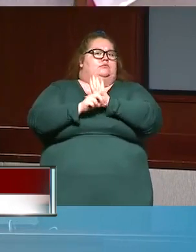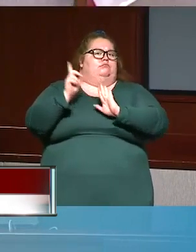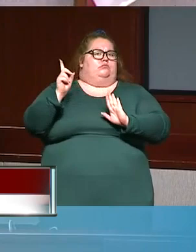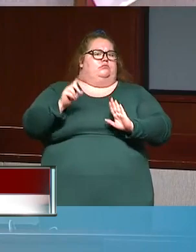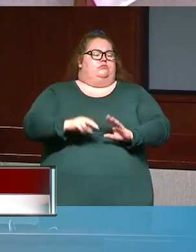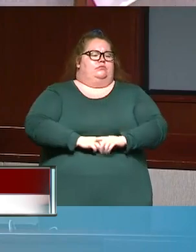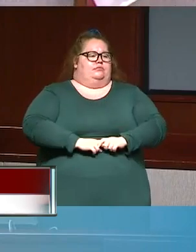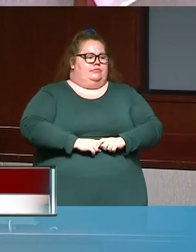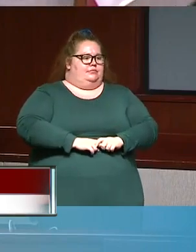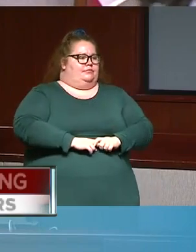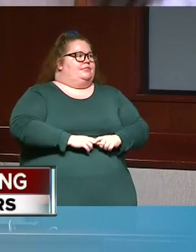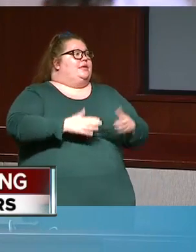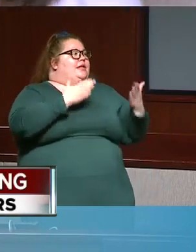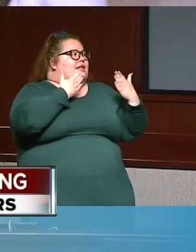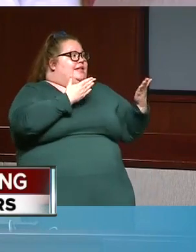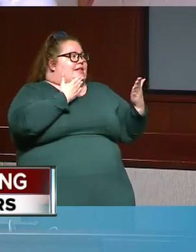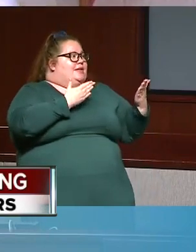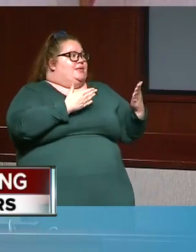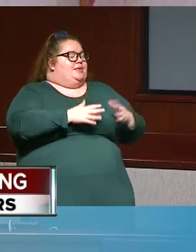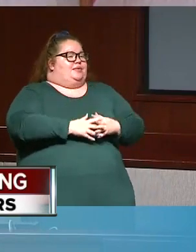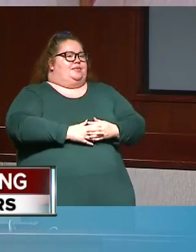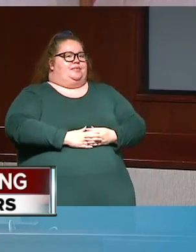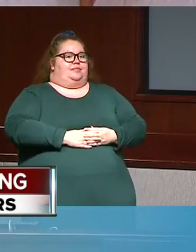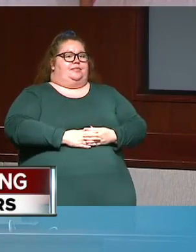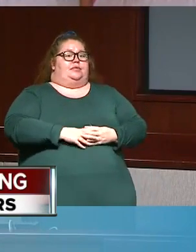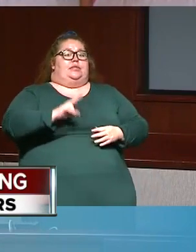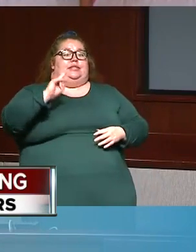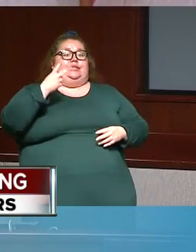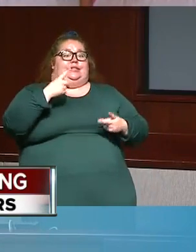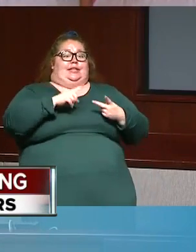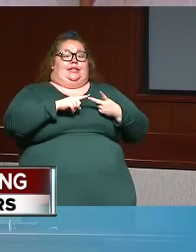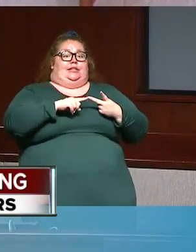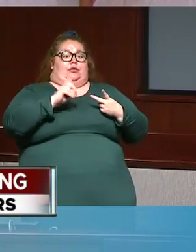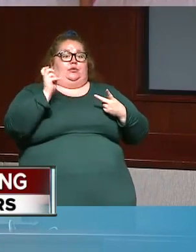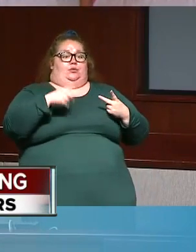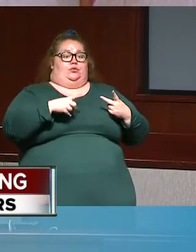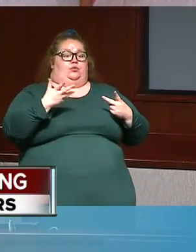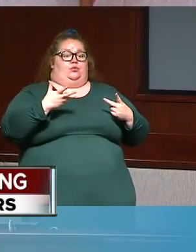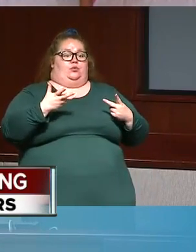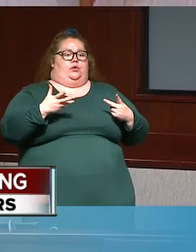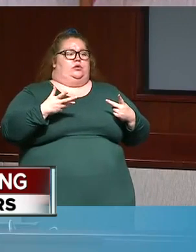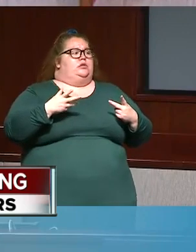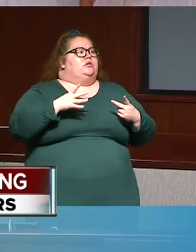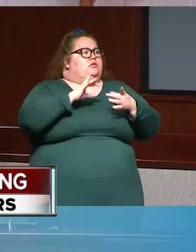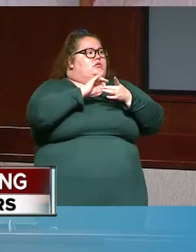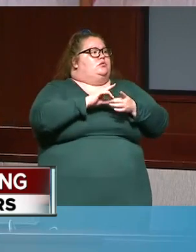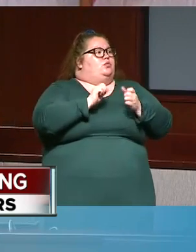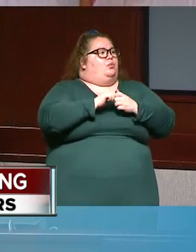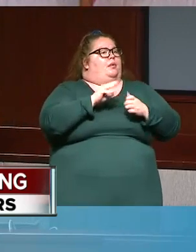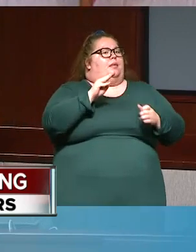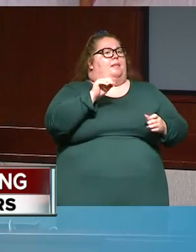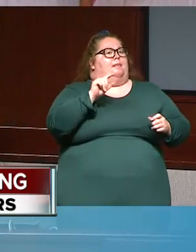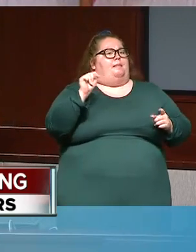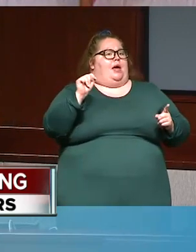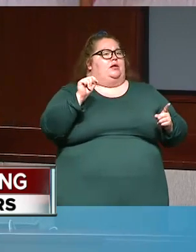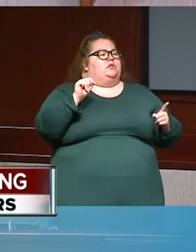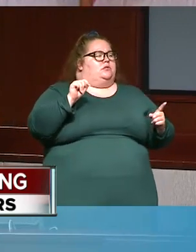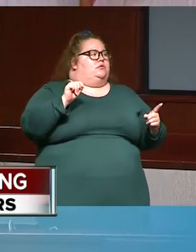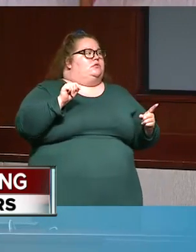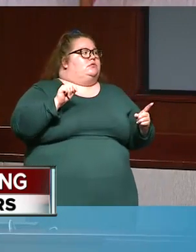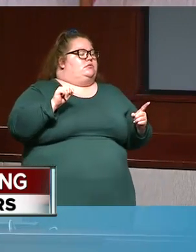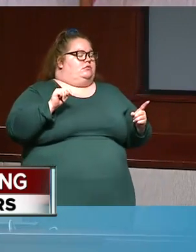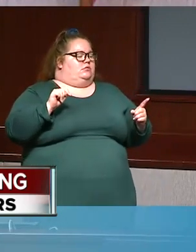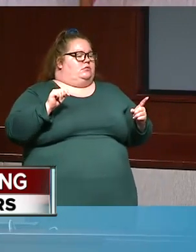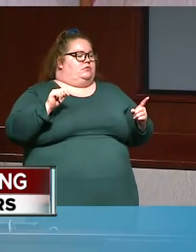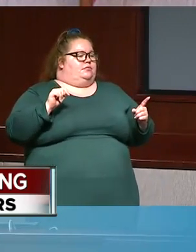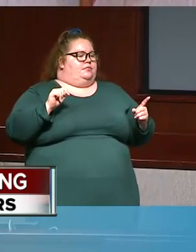Hey, Ryan, thank you so much. Second part of my question, I think this may be for Matt. You mentioned a few